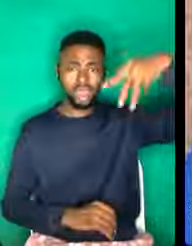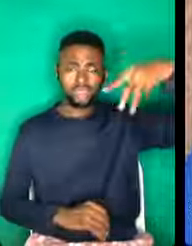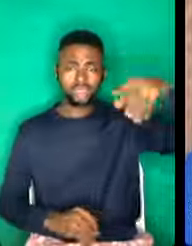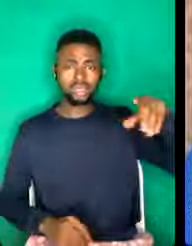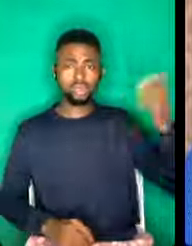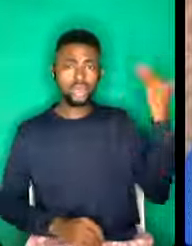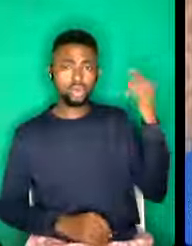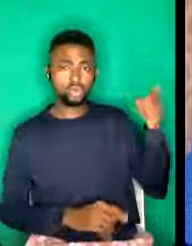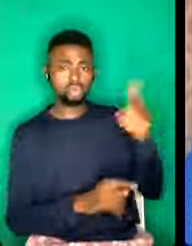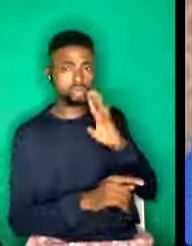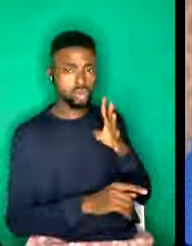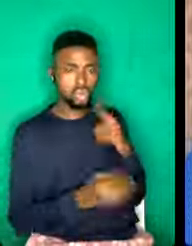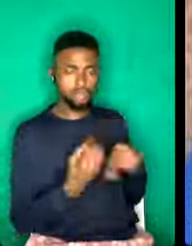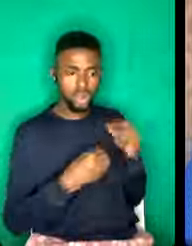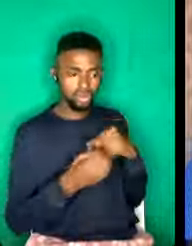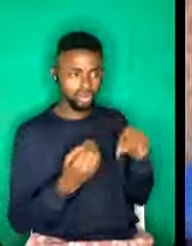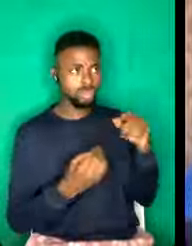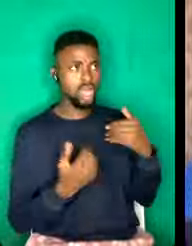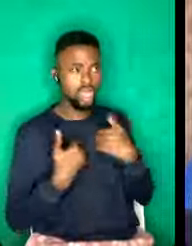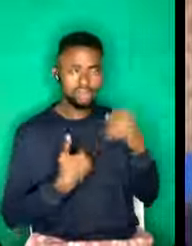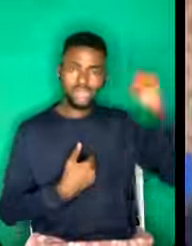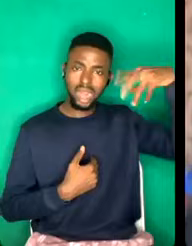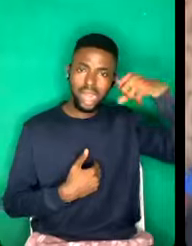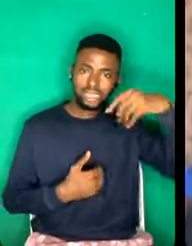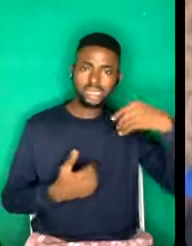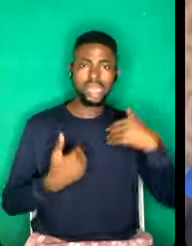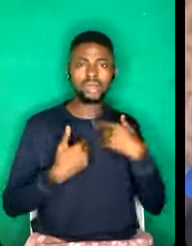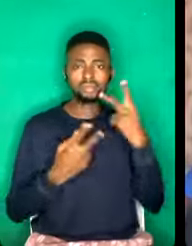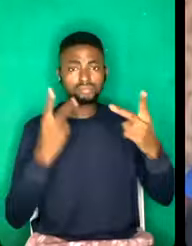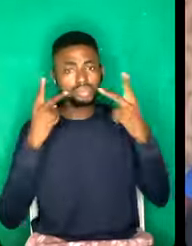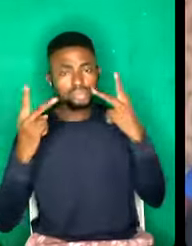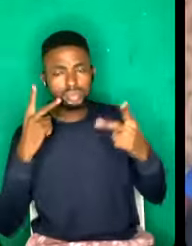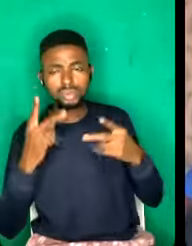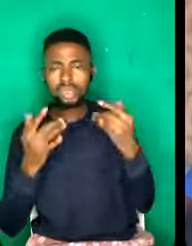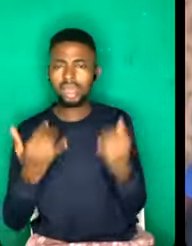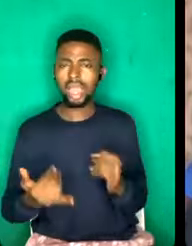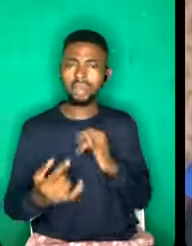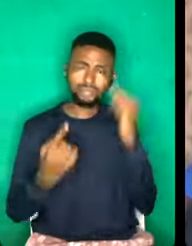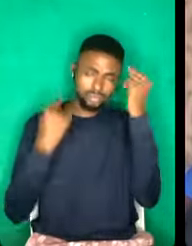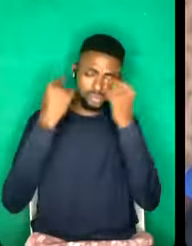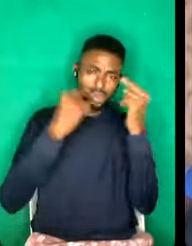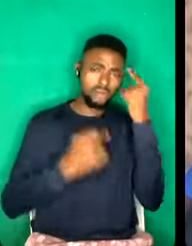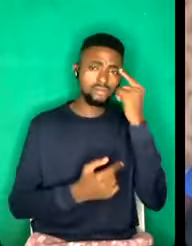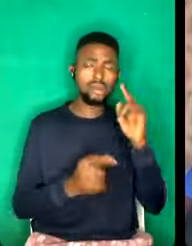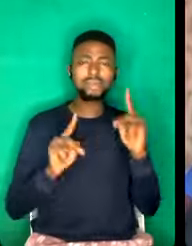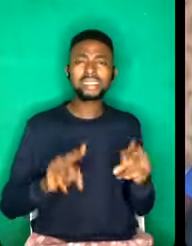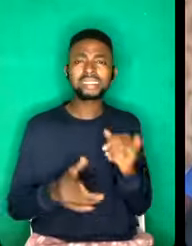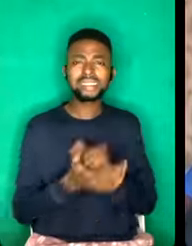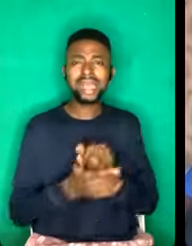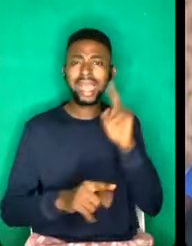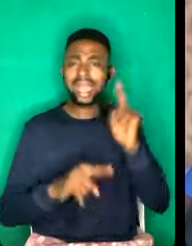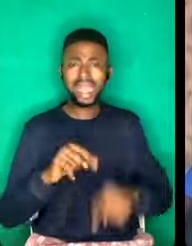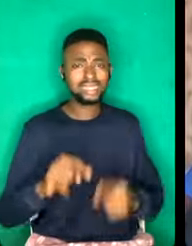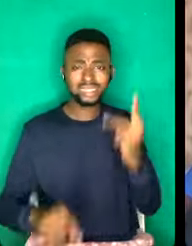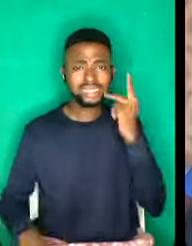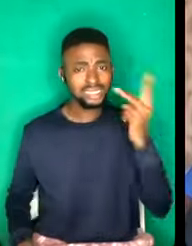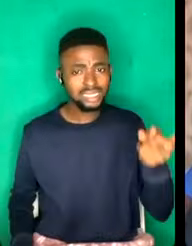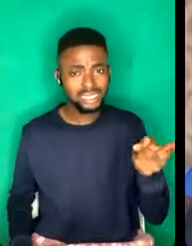lightning, the visuals, and all. So I'm wondering, for someone who cannot see